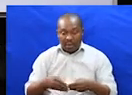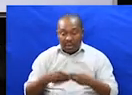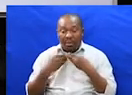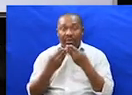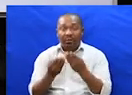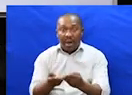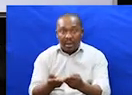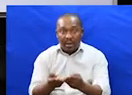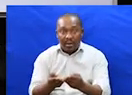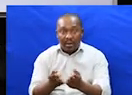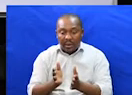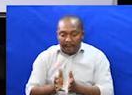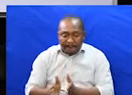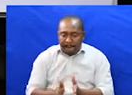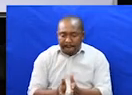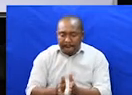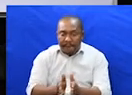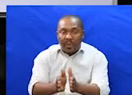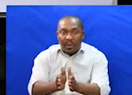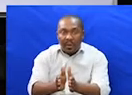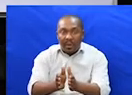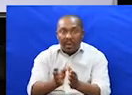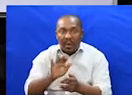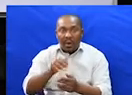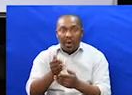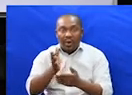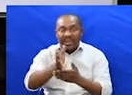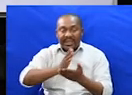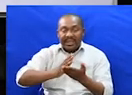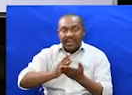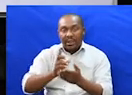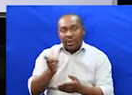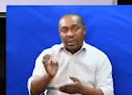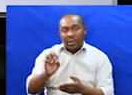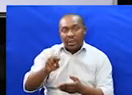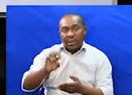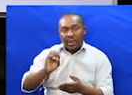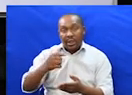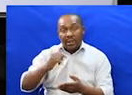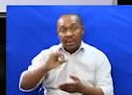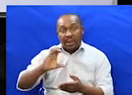code. They provide a certain genetic code that